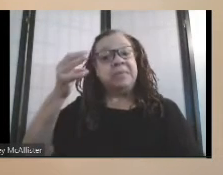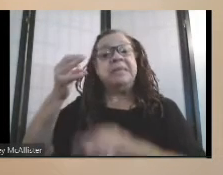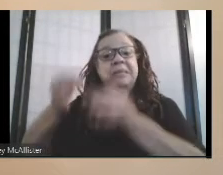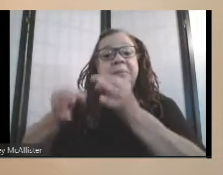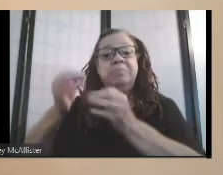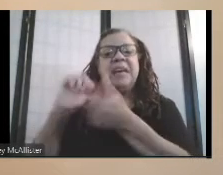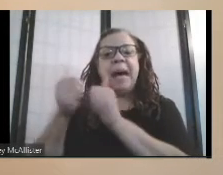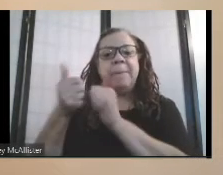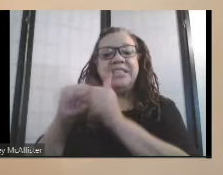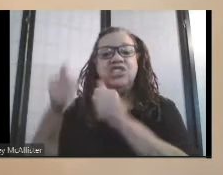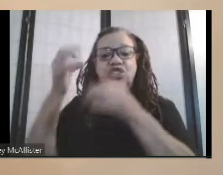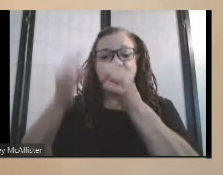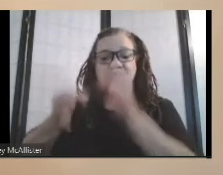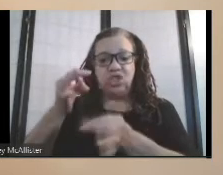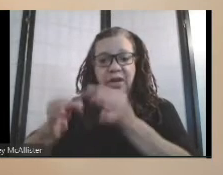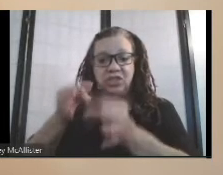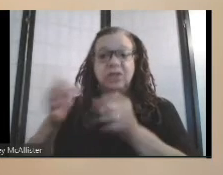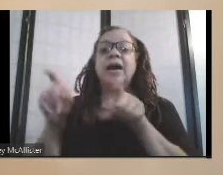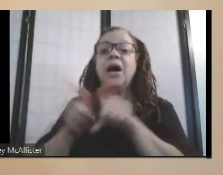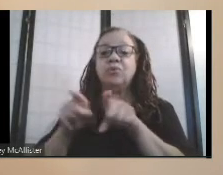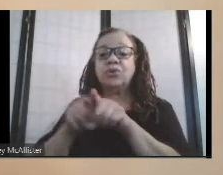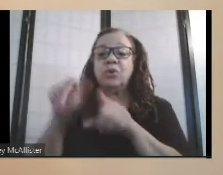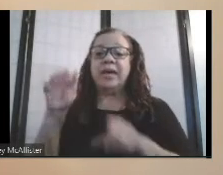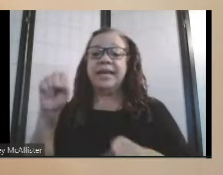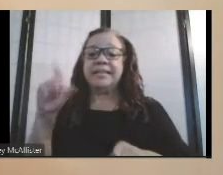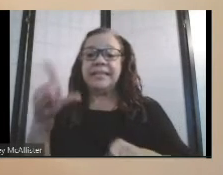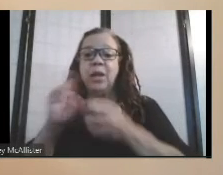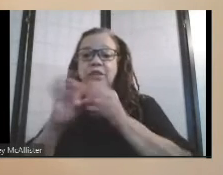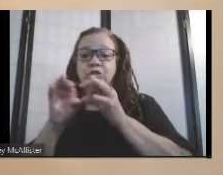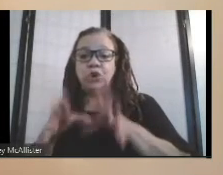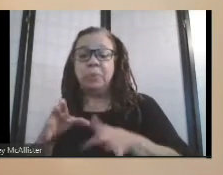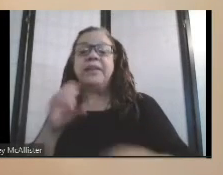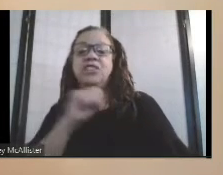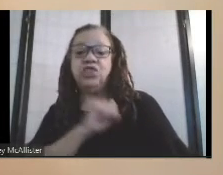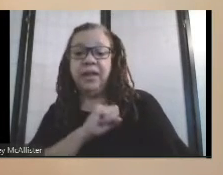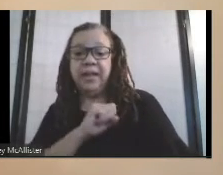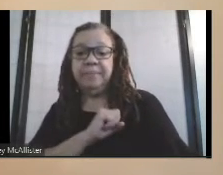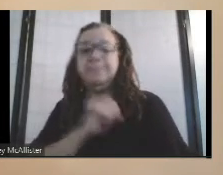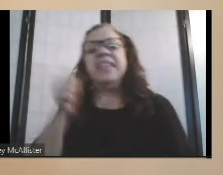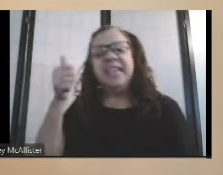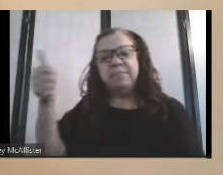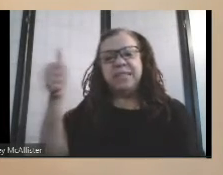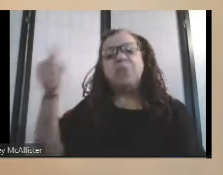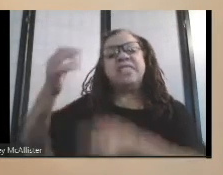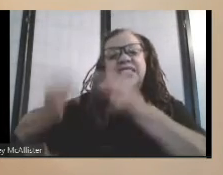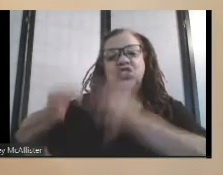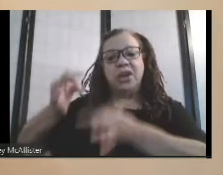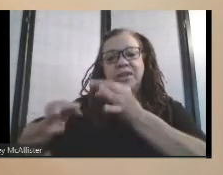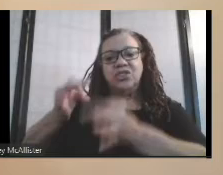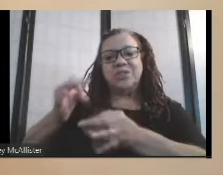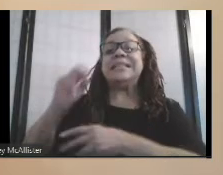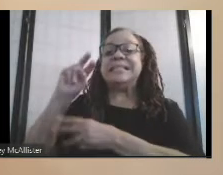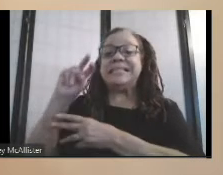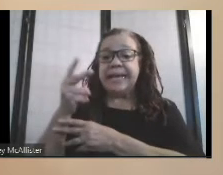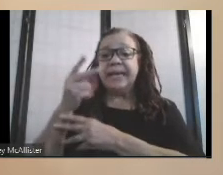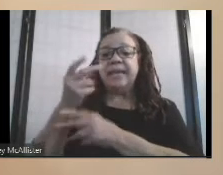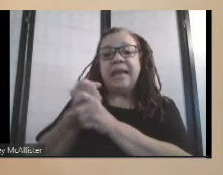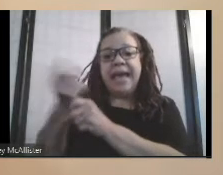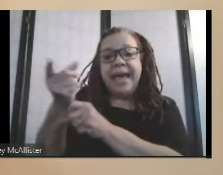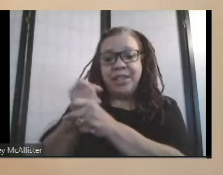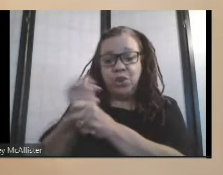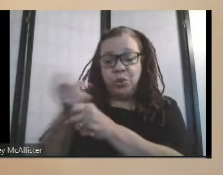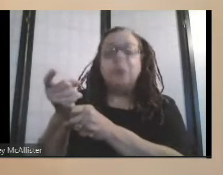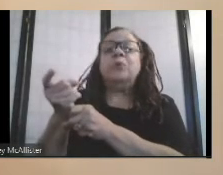operations manager at Dracut Arts, and ASL interpreter, Shelley. Our second annual preliminary competition for